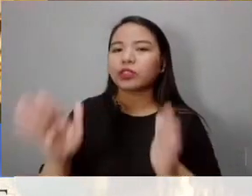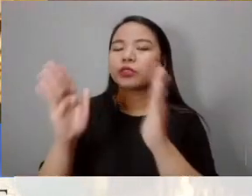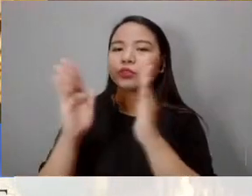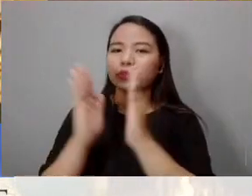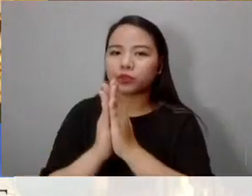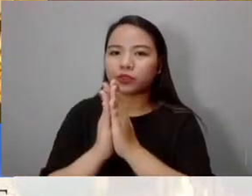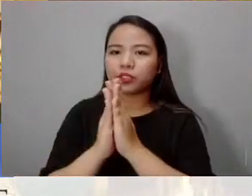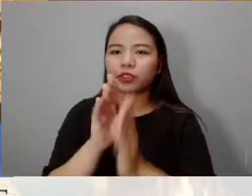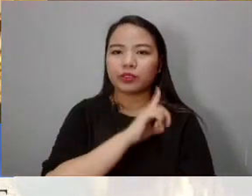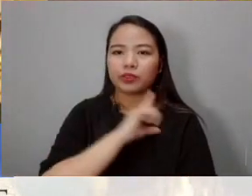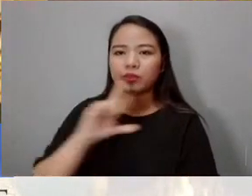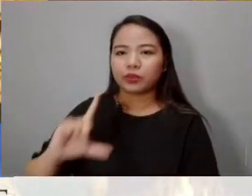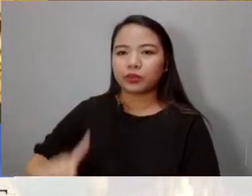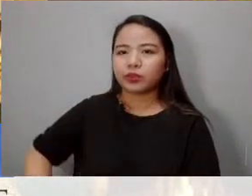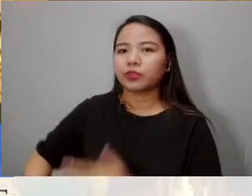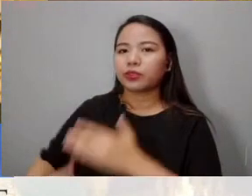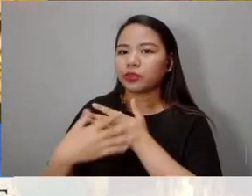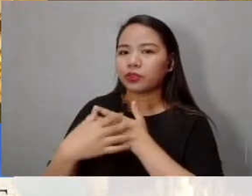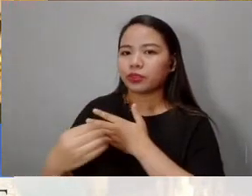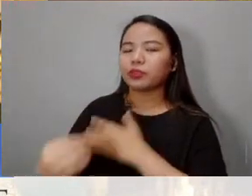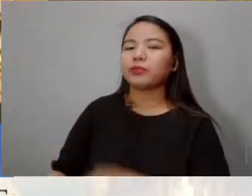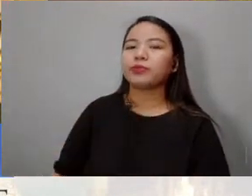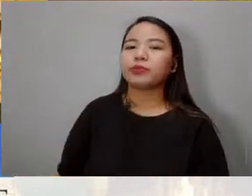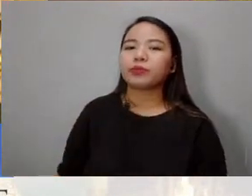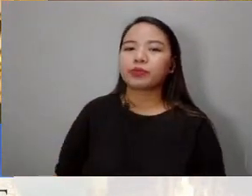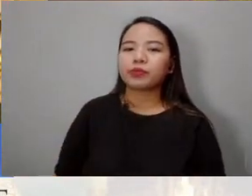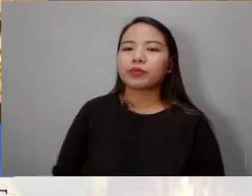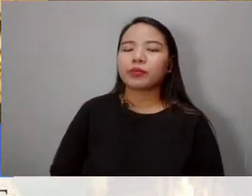the Lord.